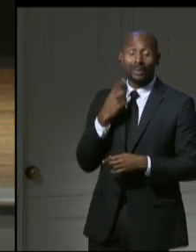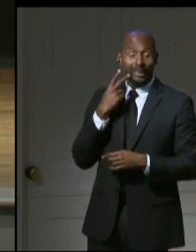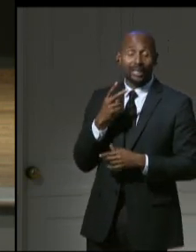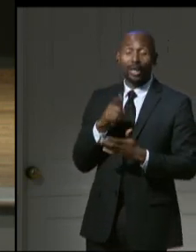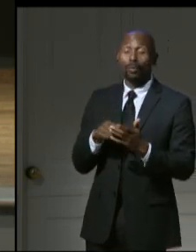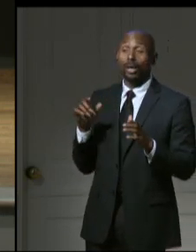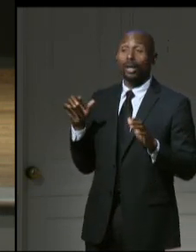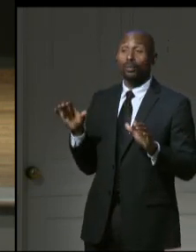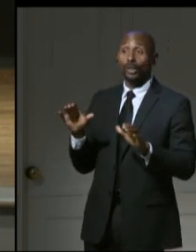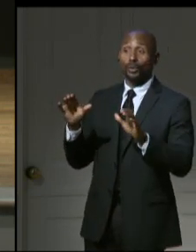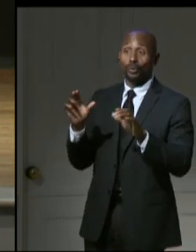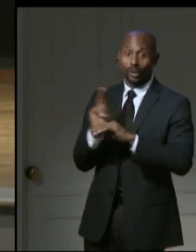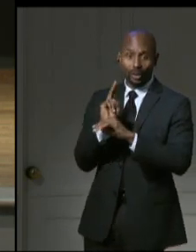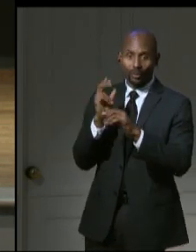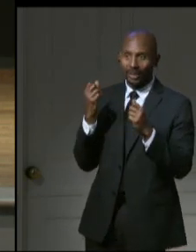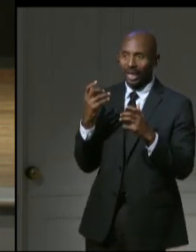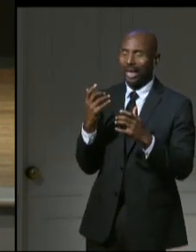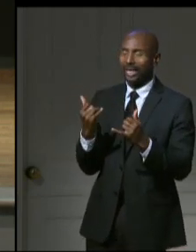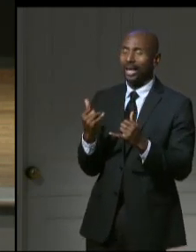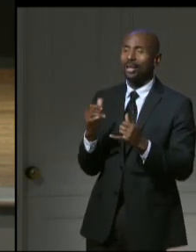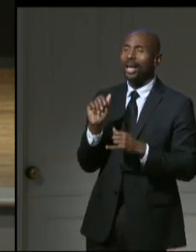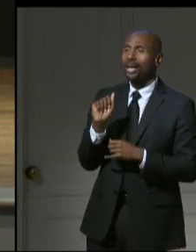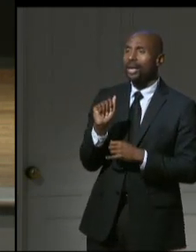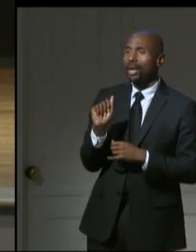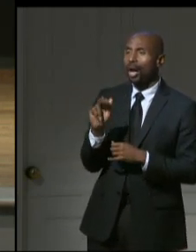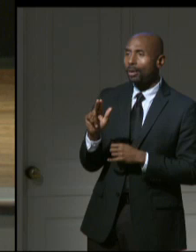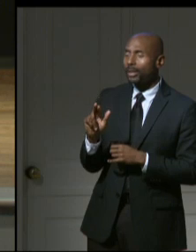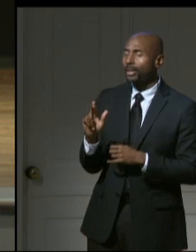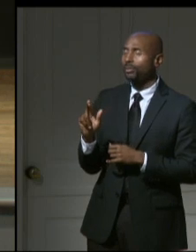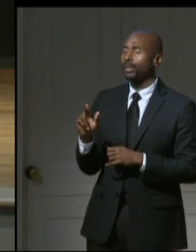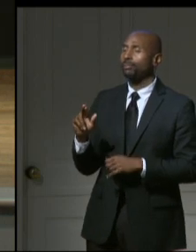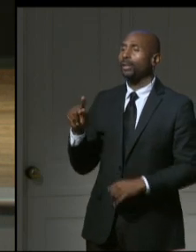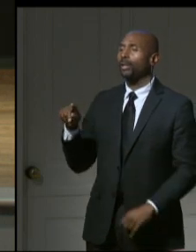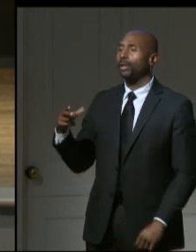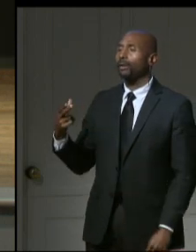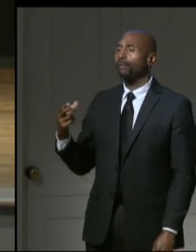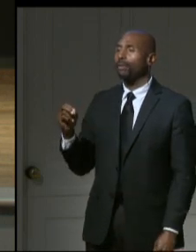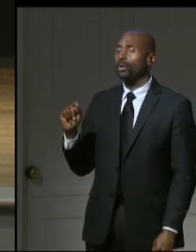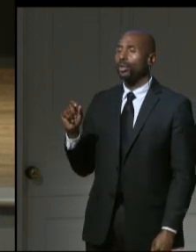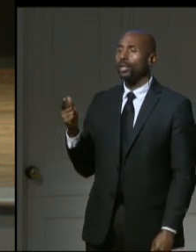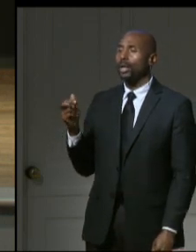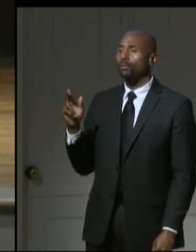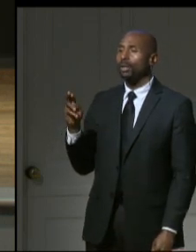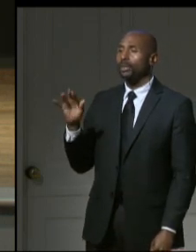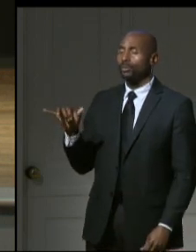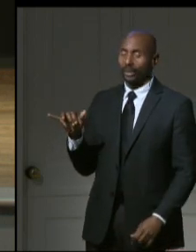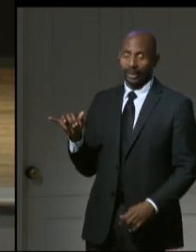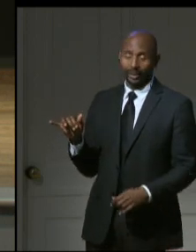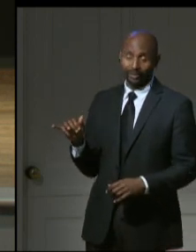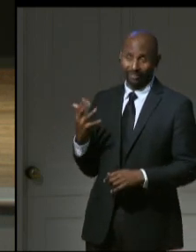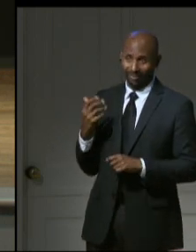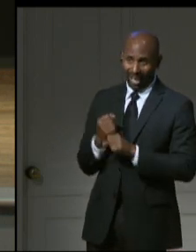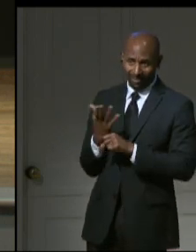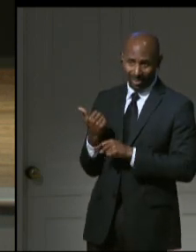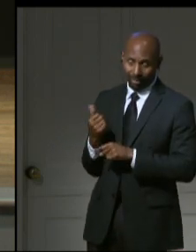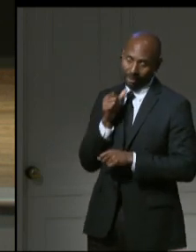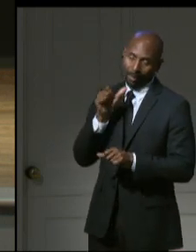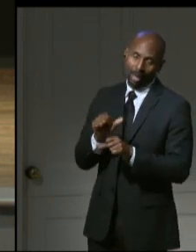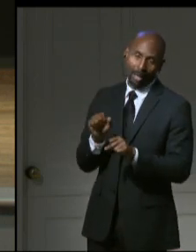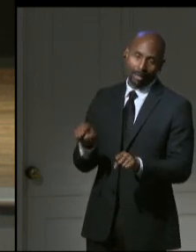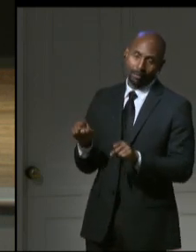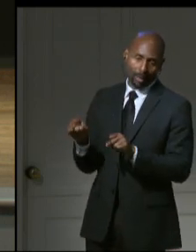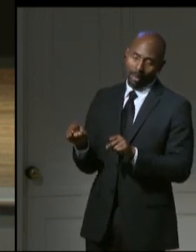augmented reality and photogrammetry, the examples that you saw, it just would have not been possible, what, like 5 years ago?